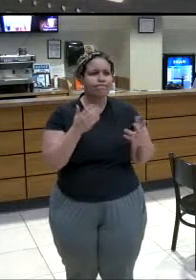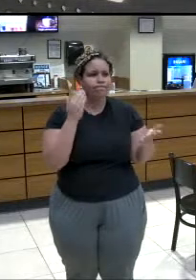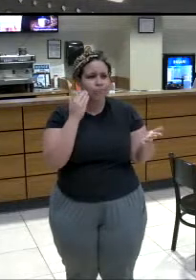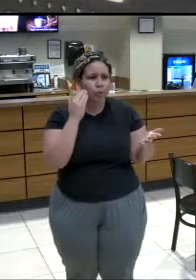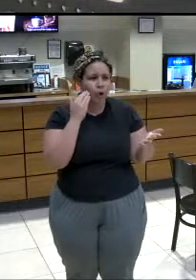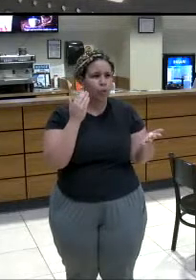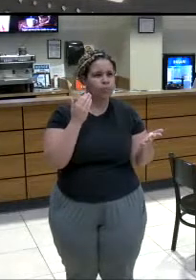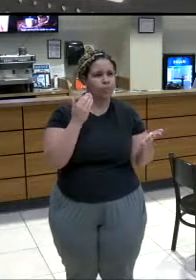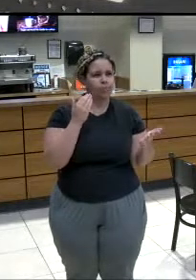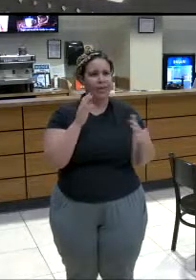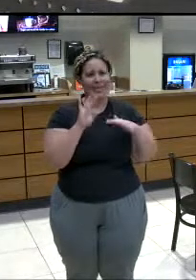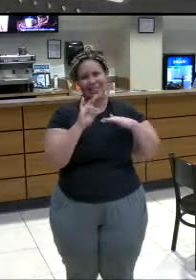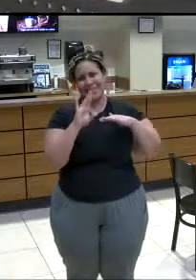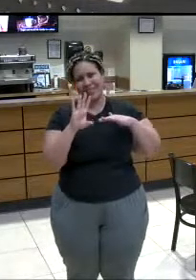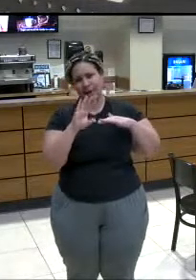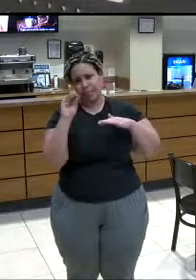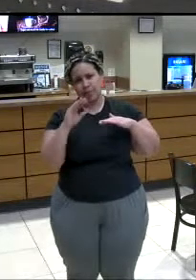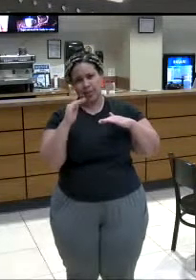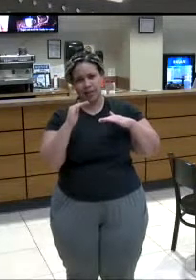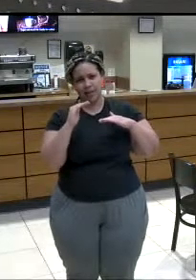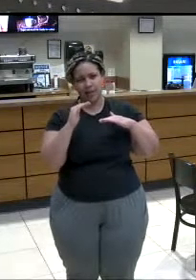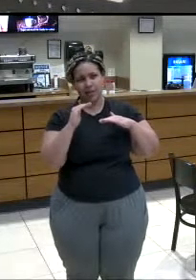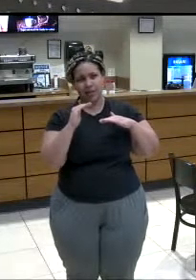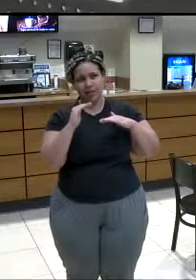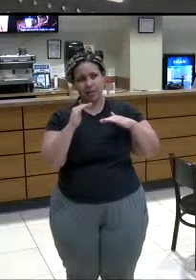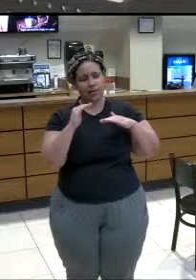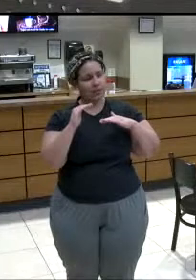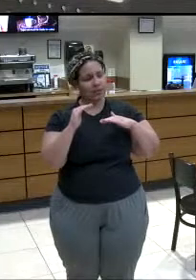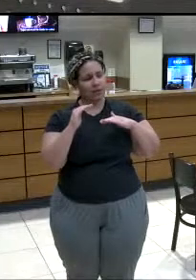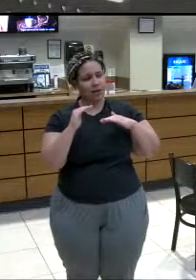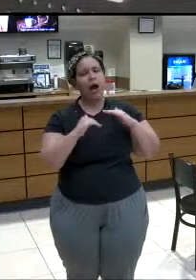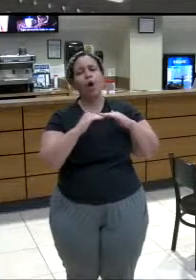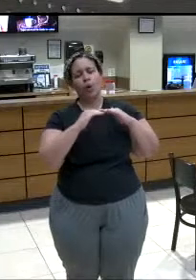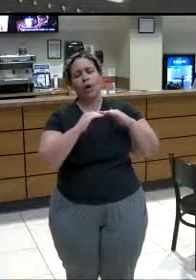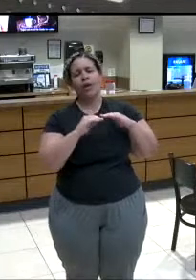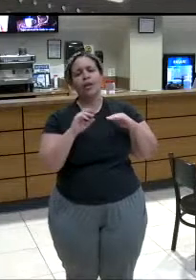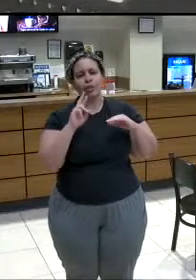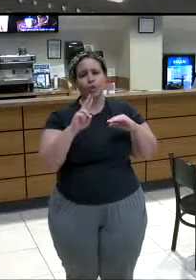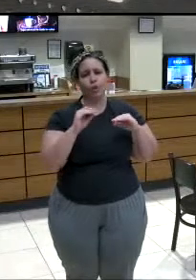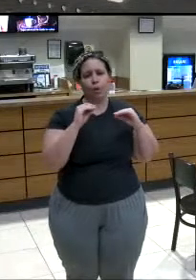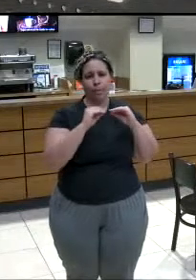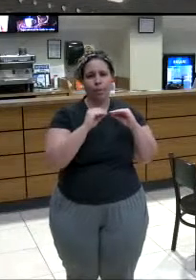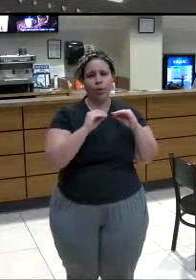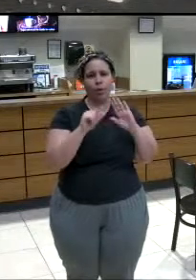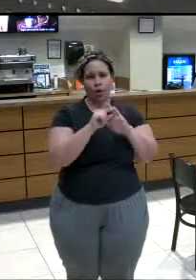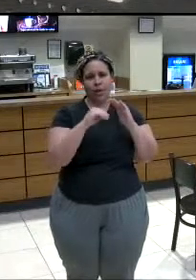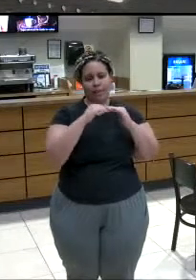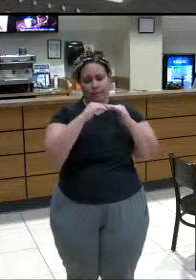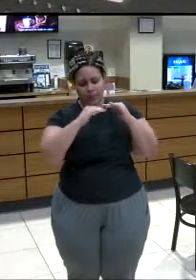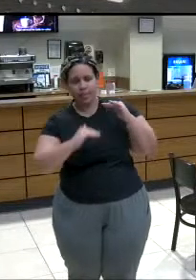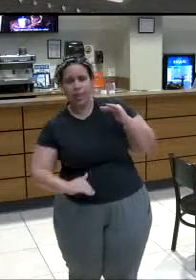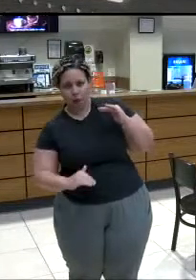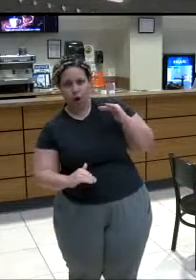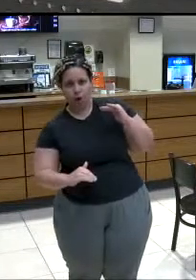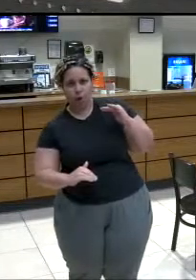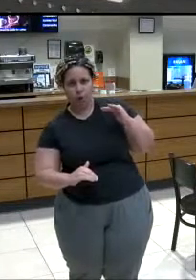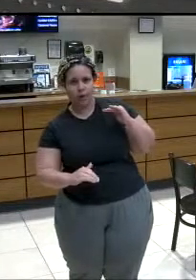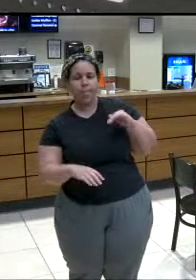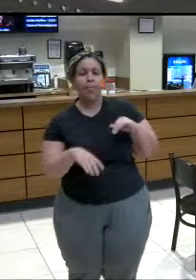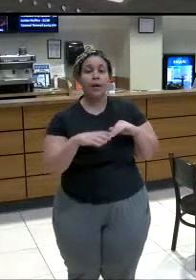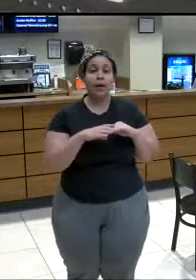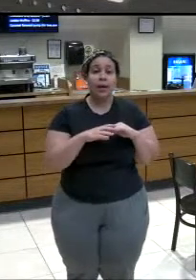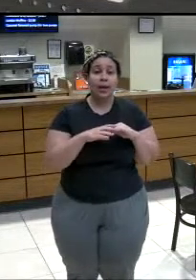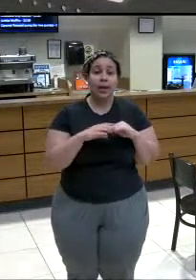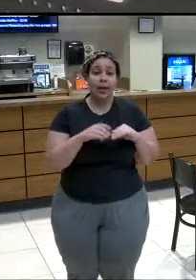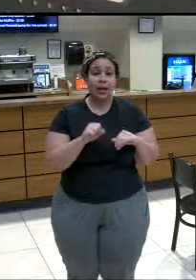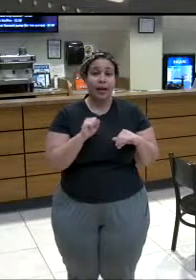More than 75% of them are 2 or more grade levels below. Yet if you look at grades, which